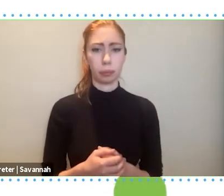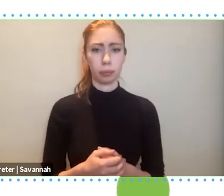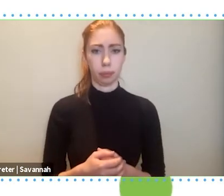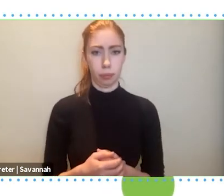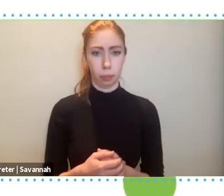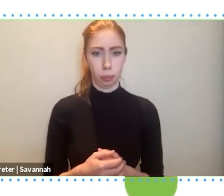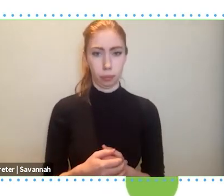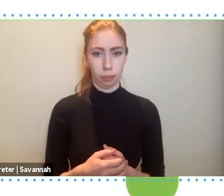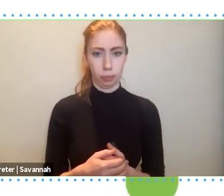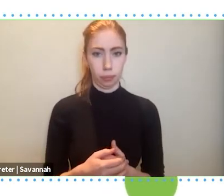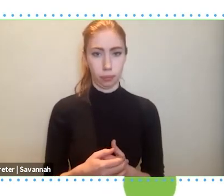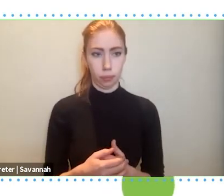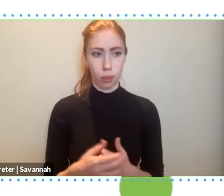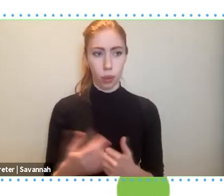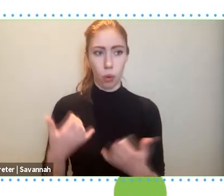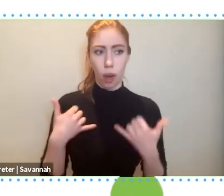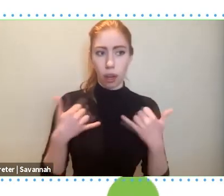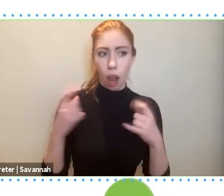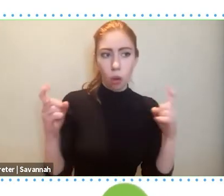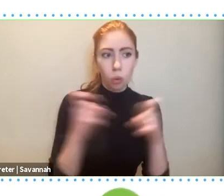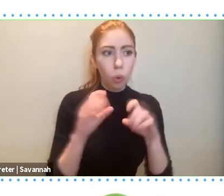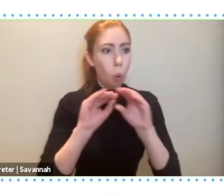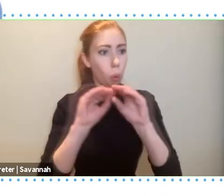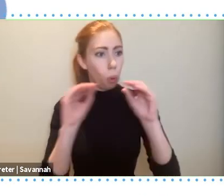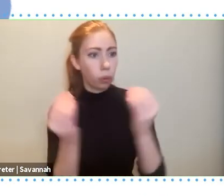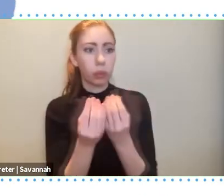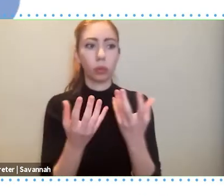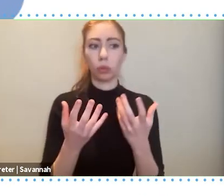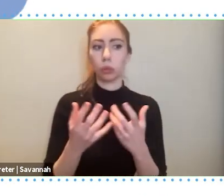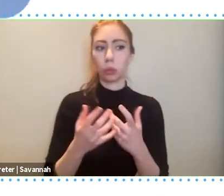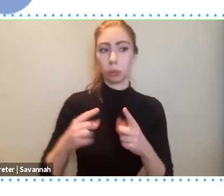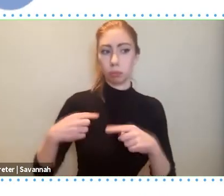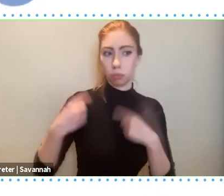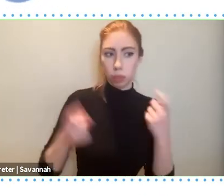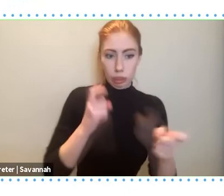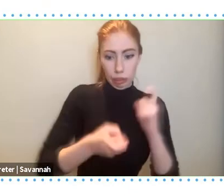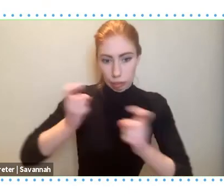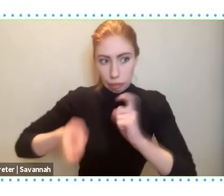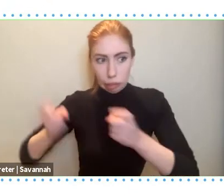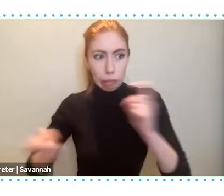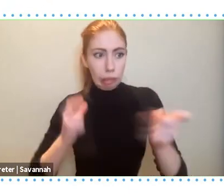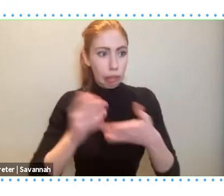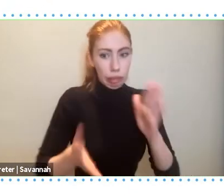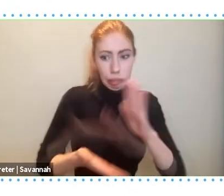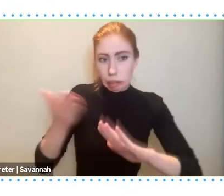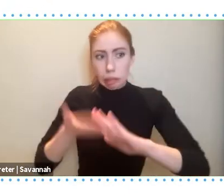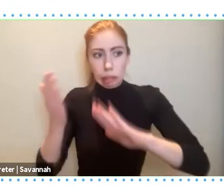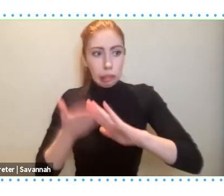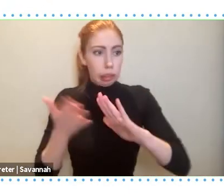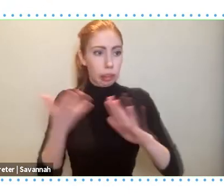and we're trying to replace the wings. So I'm not sure. I think I look to